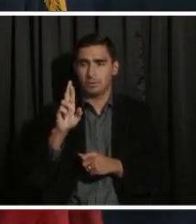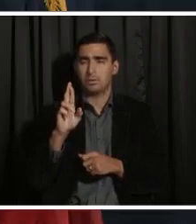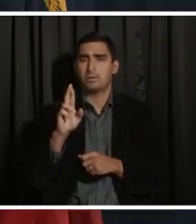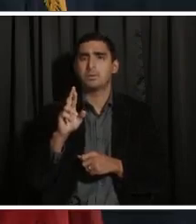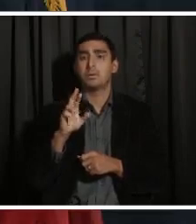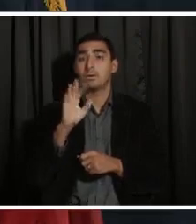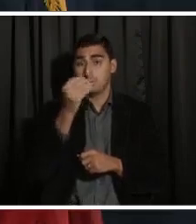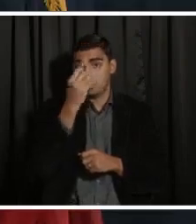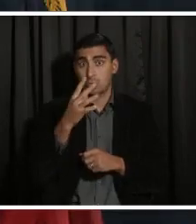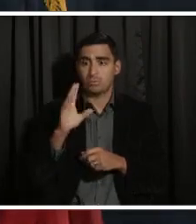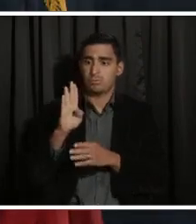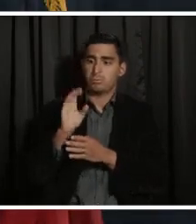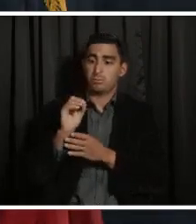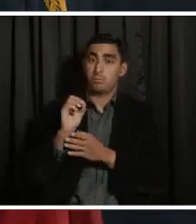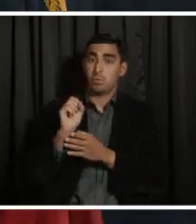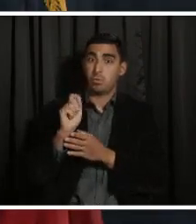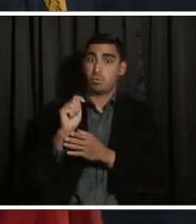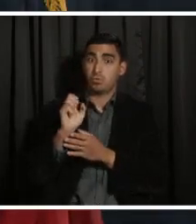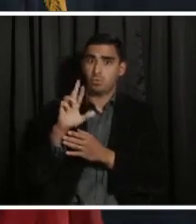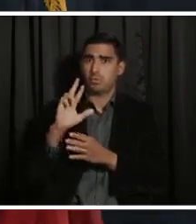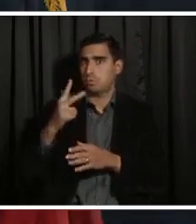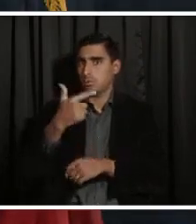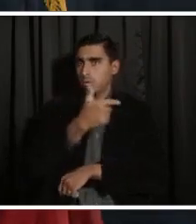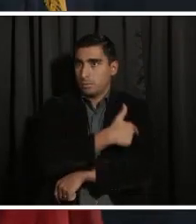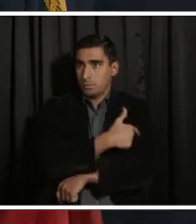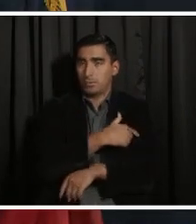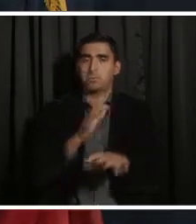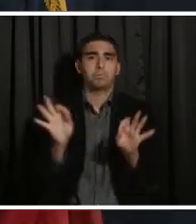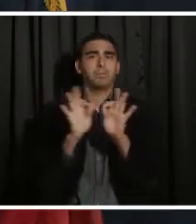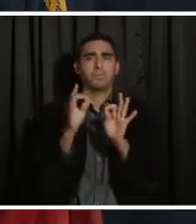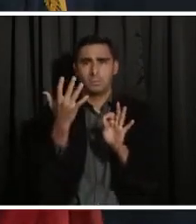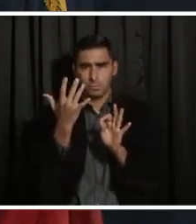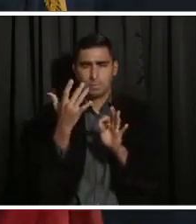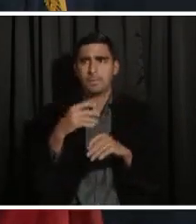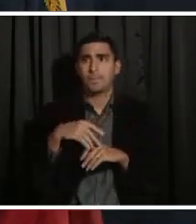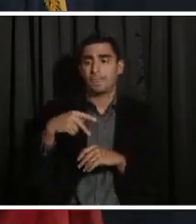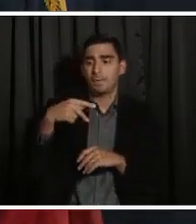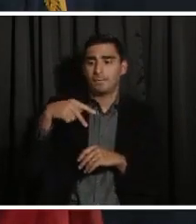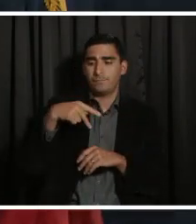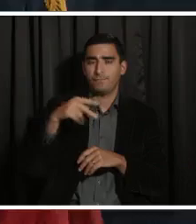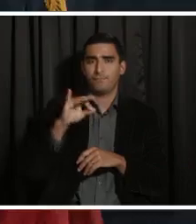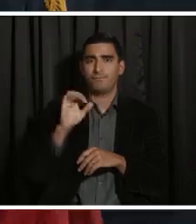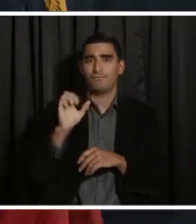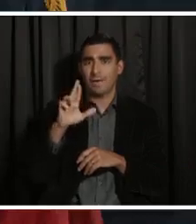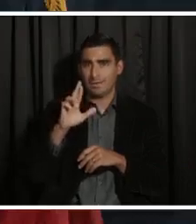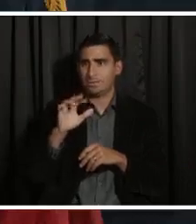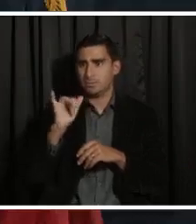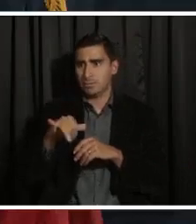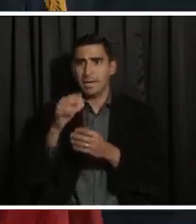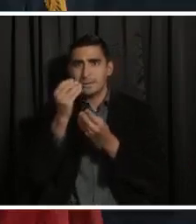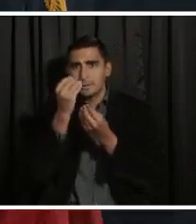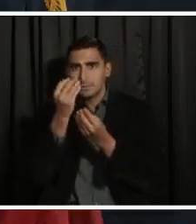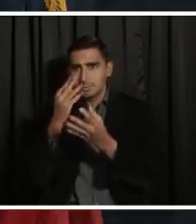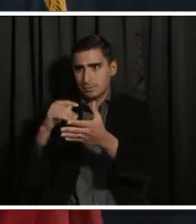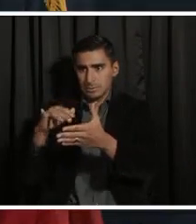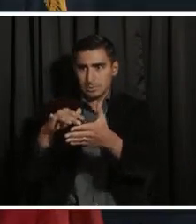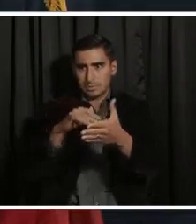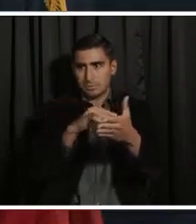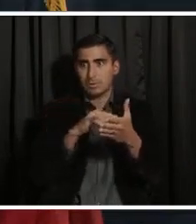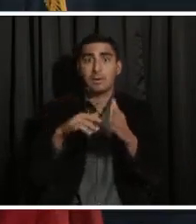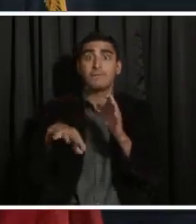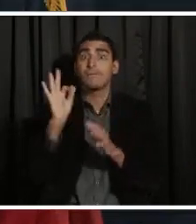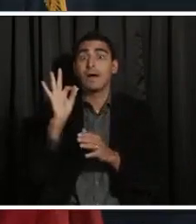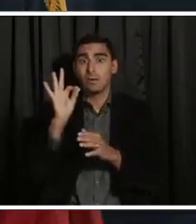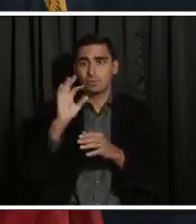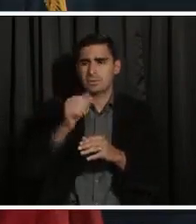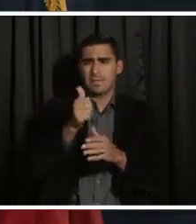of the booster, on the Pfizer data that was just submitted, which is 10,000 people. That's a very big